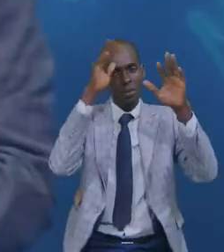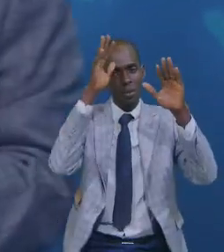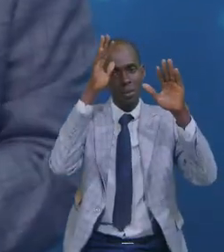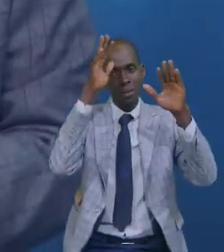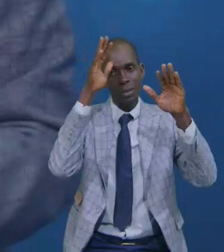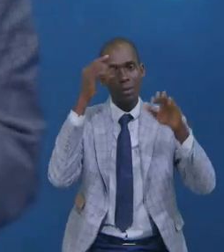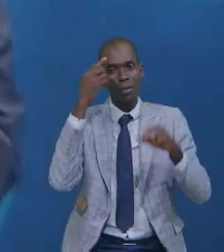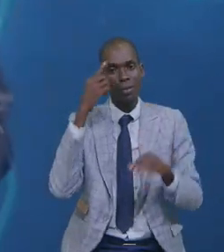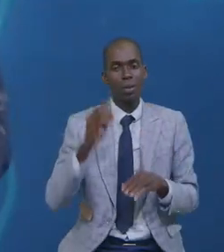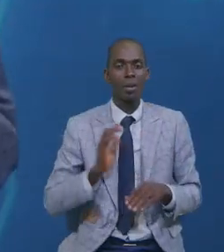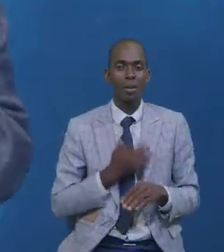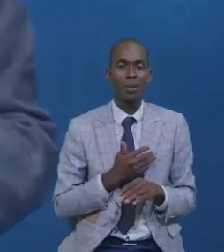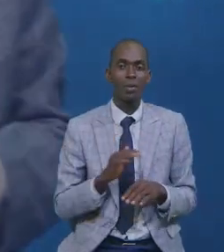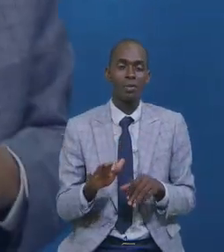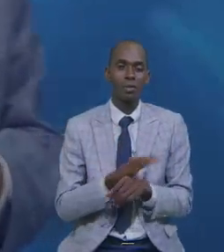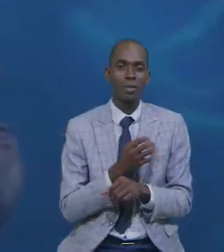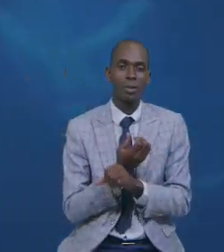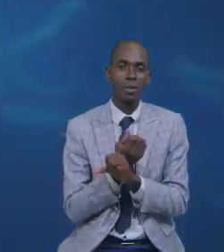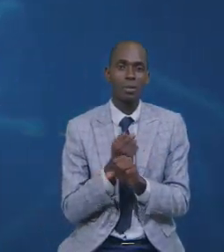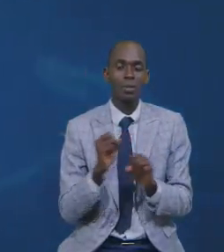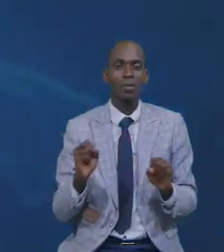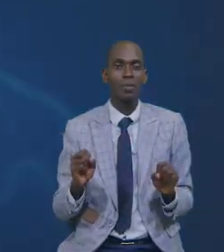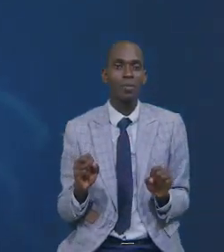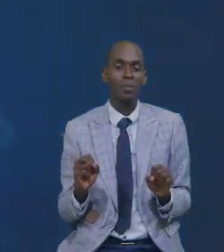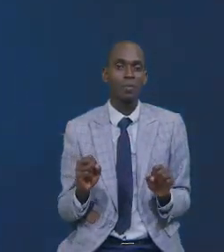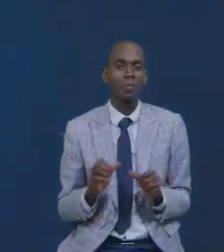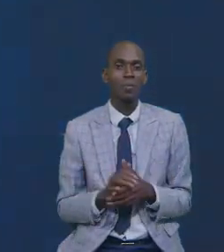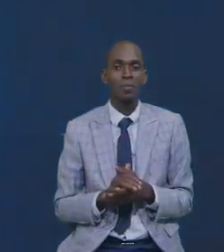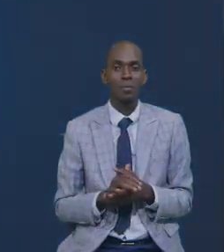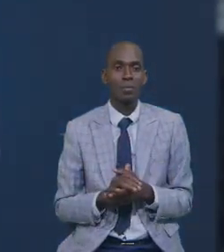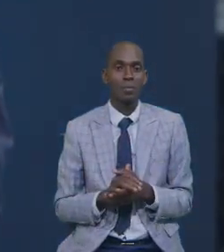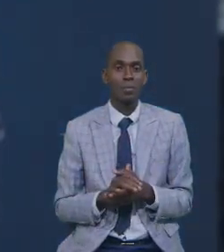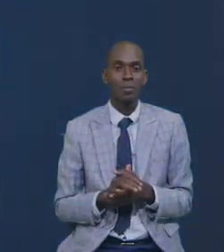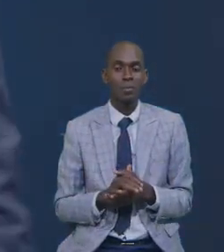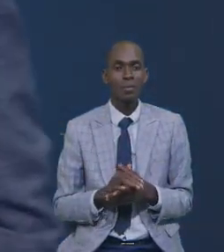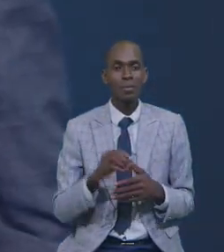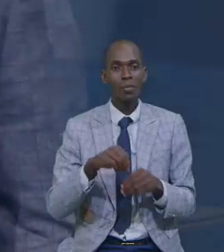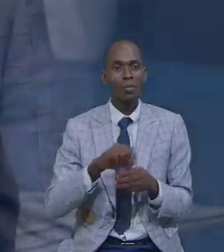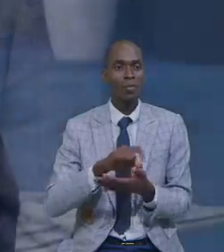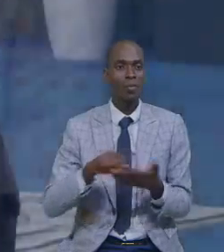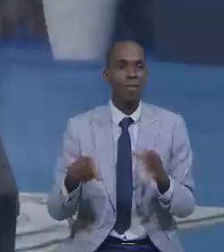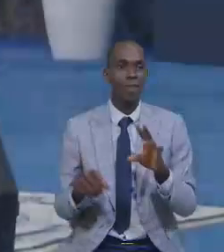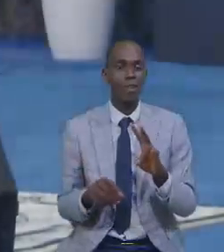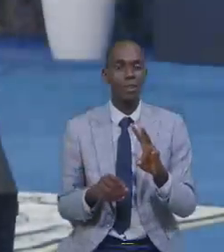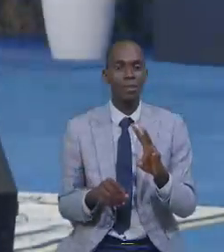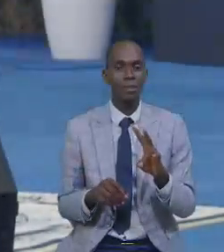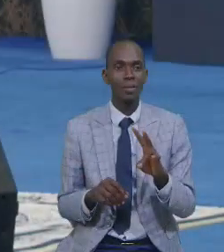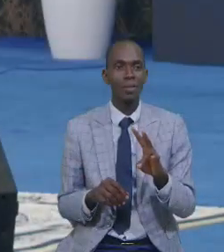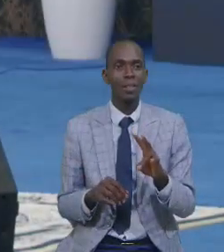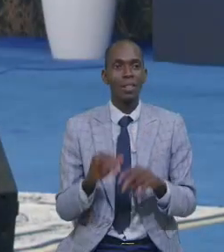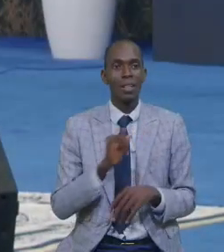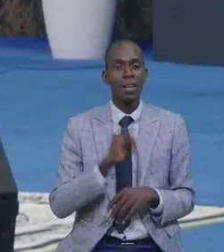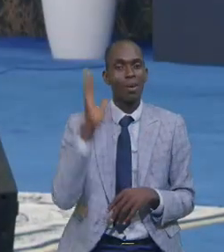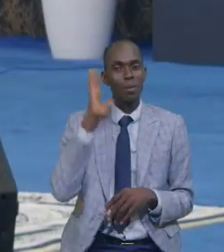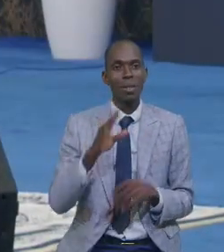salvation. In Psalm 2, reading from verse 7, I will declare the decree. That's the Almighty God